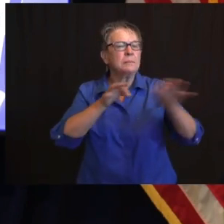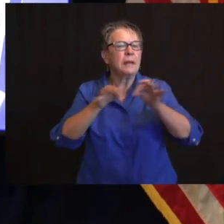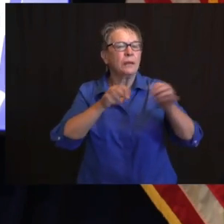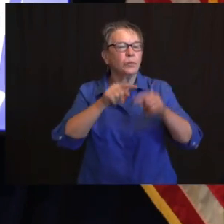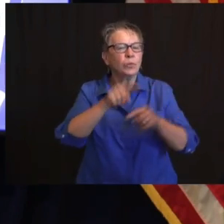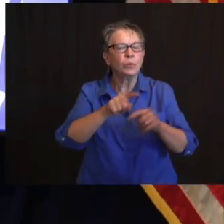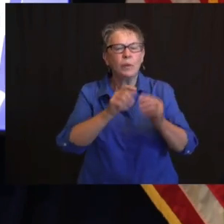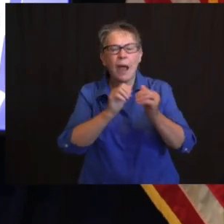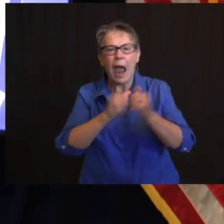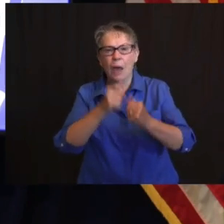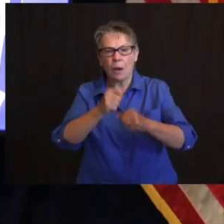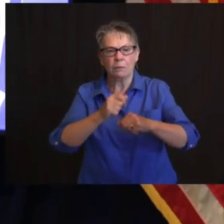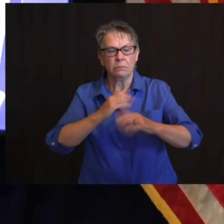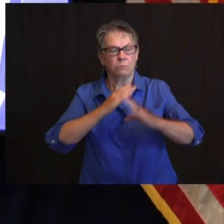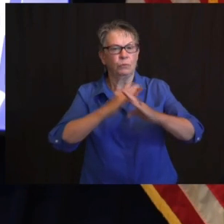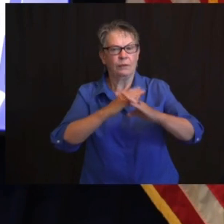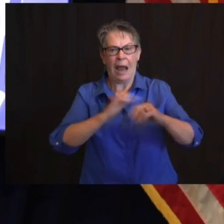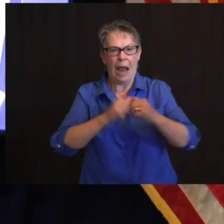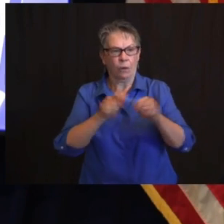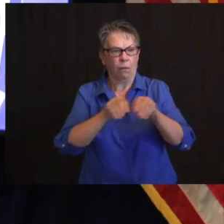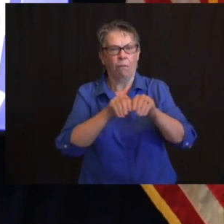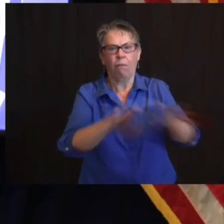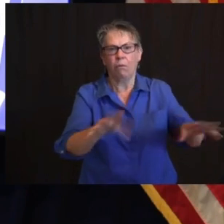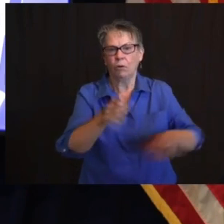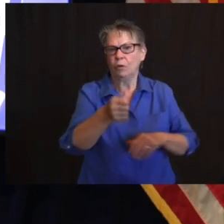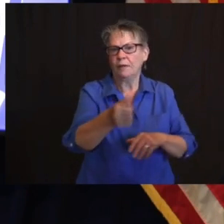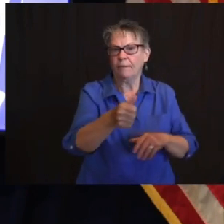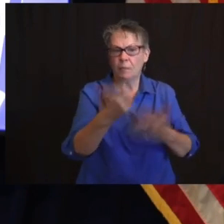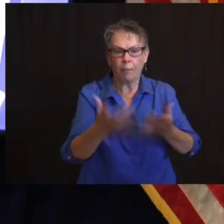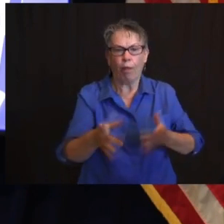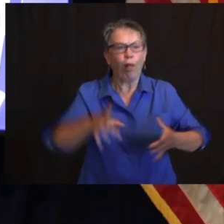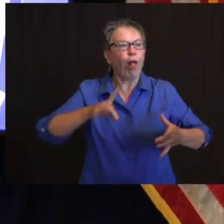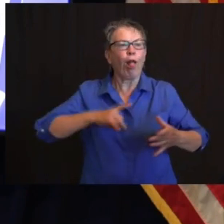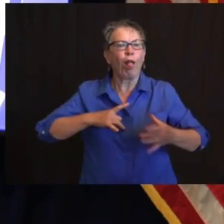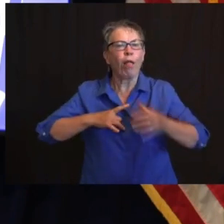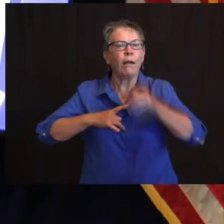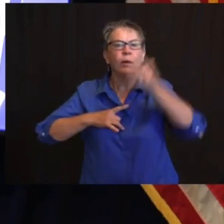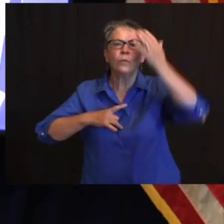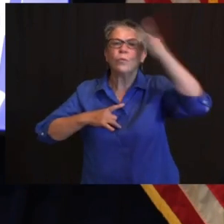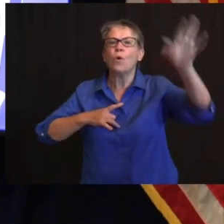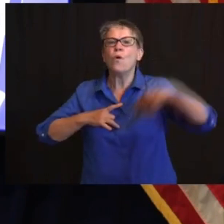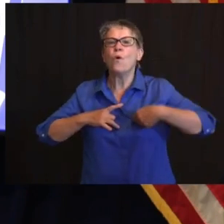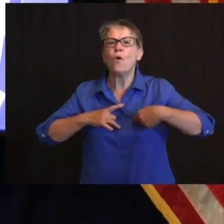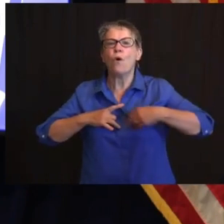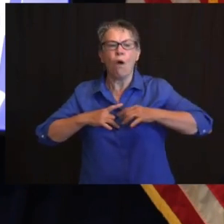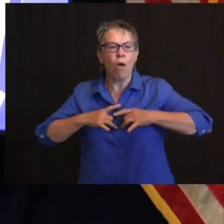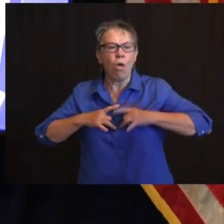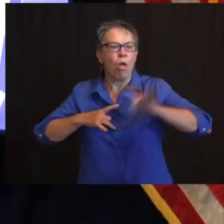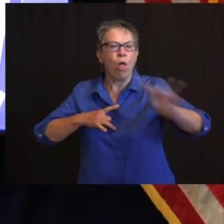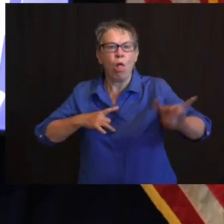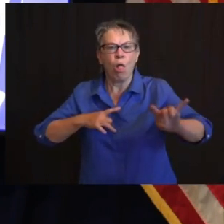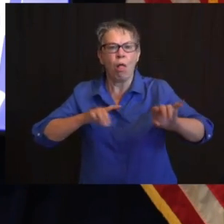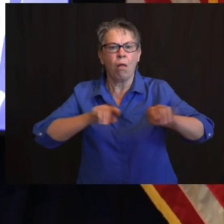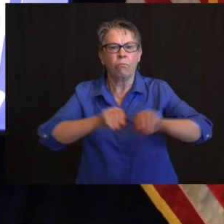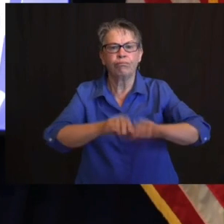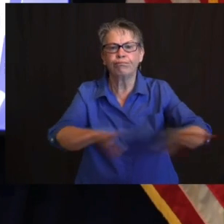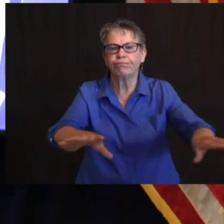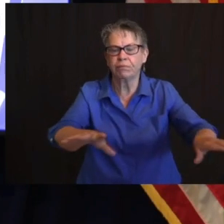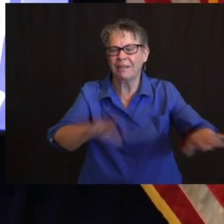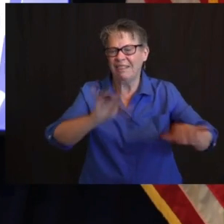We know that isolating is an inconvenience, but contact tracers can connect you to resources to make it